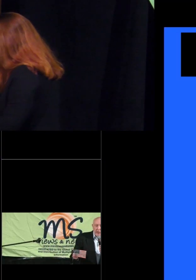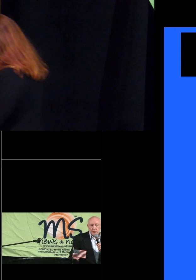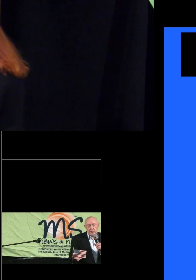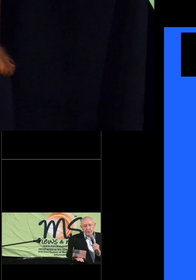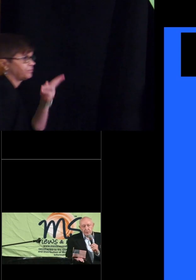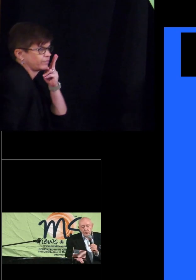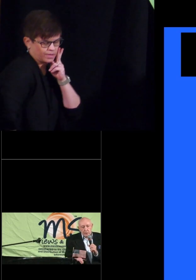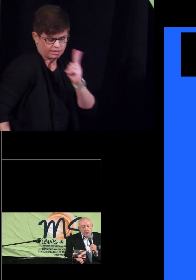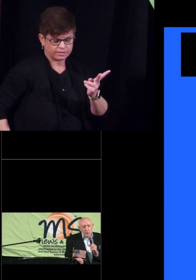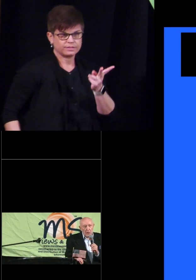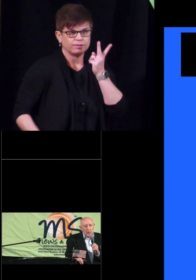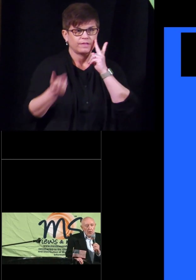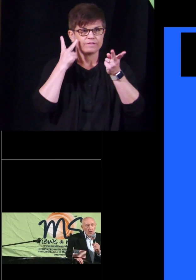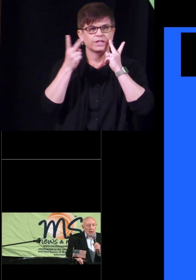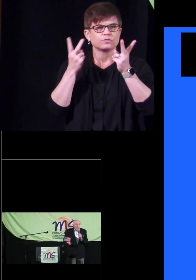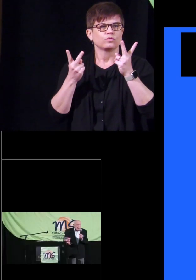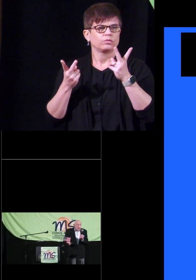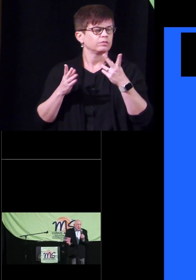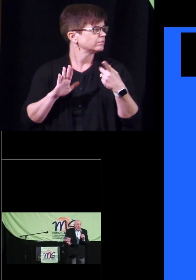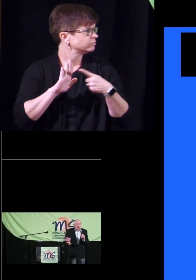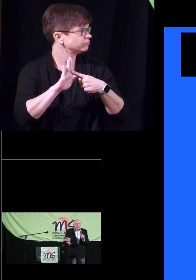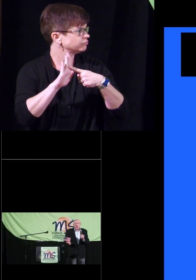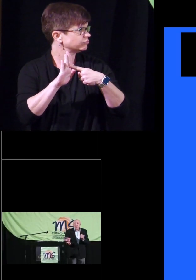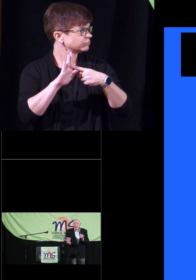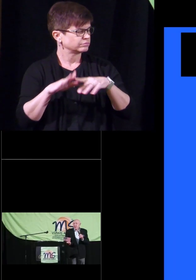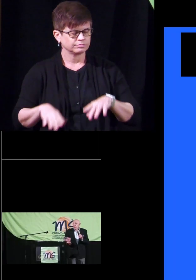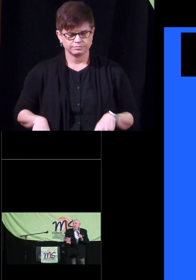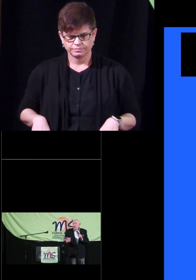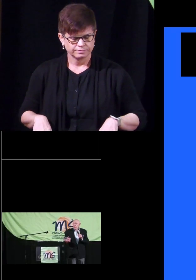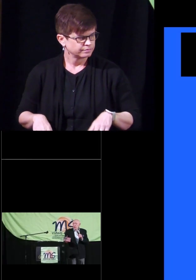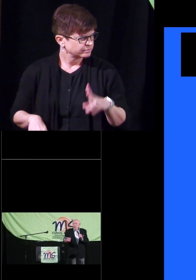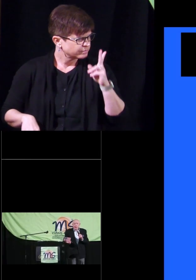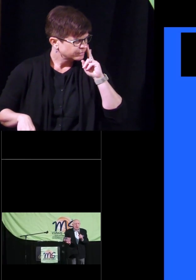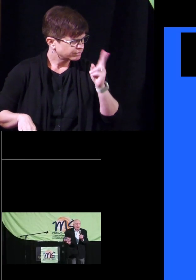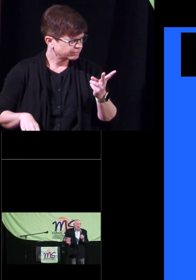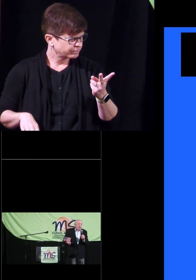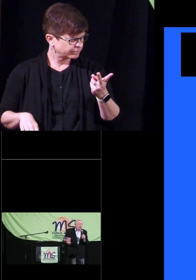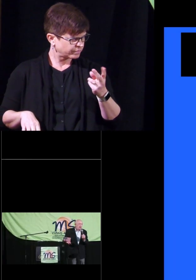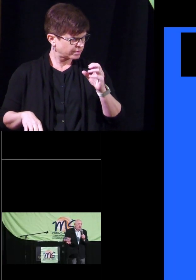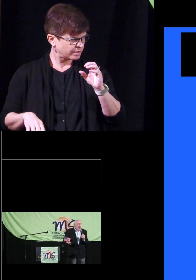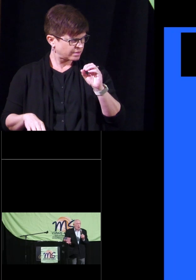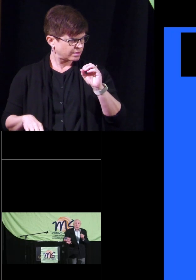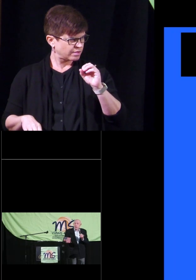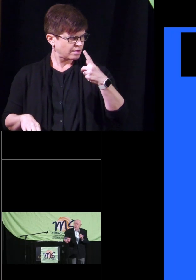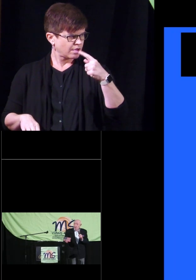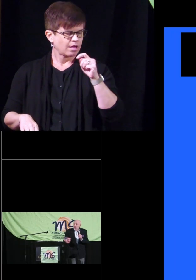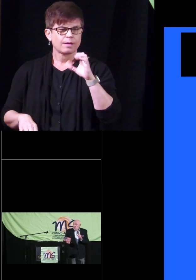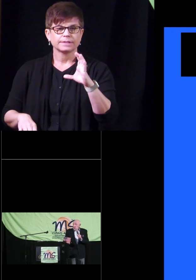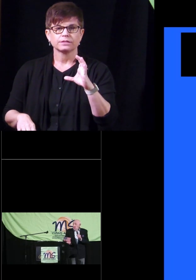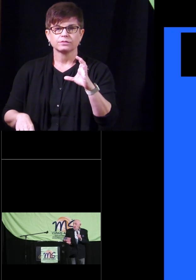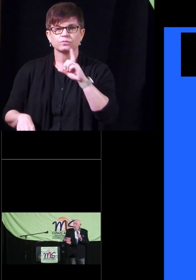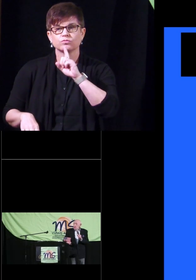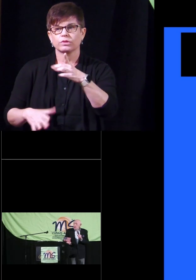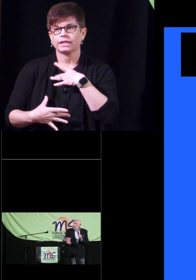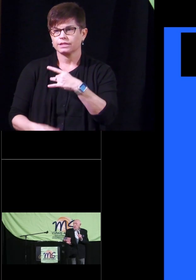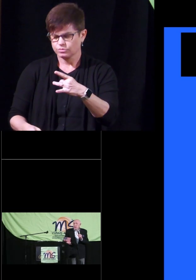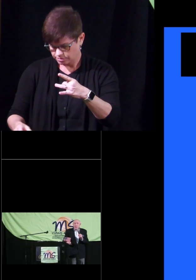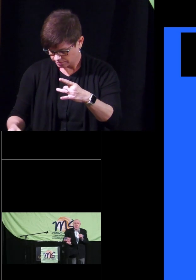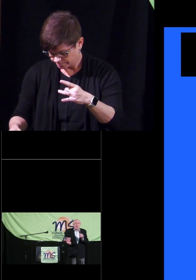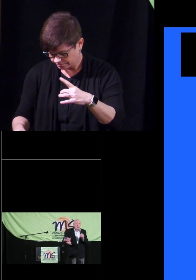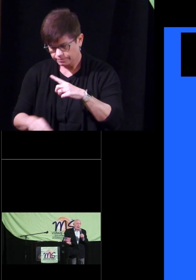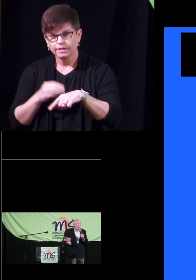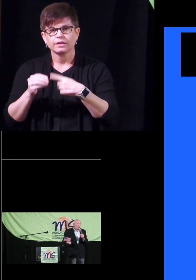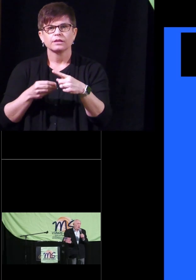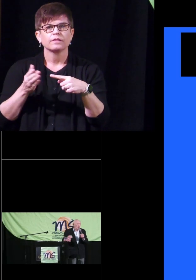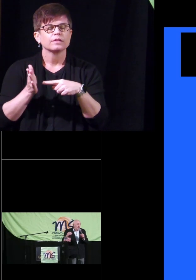symptoms of MS. So you see over here, optic neuritis can occur in about 30% of patients. What's really interesting about this is that